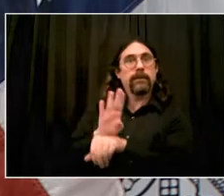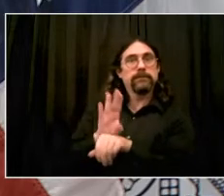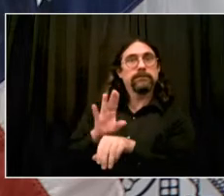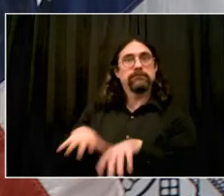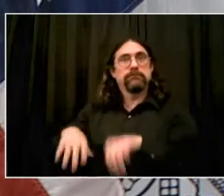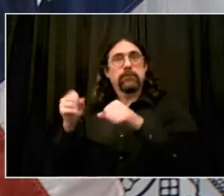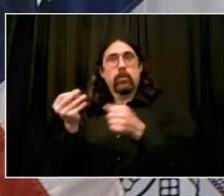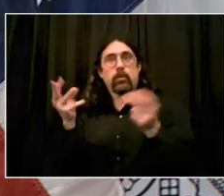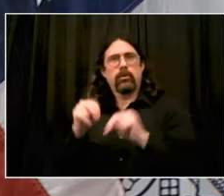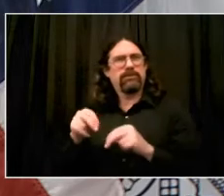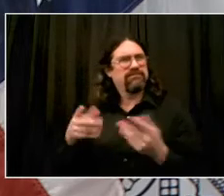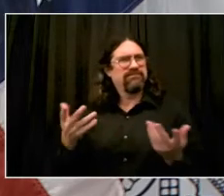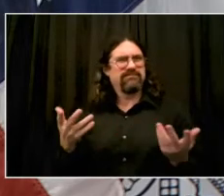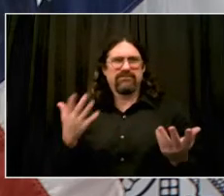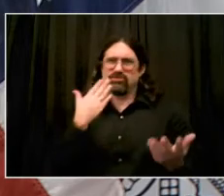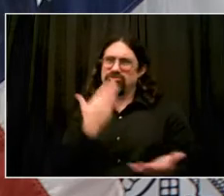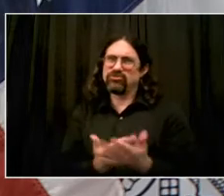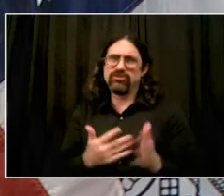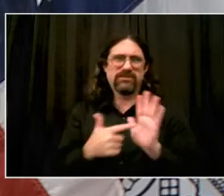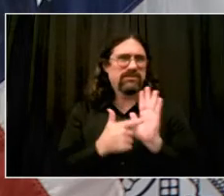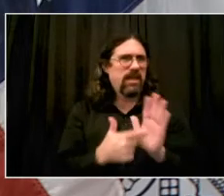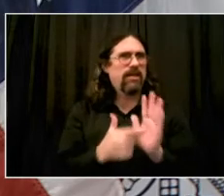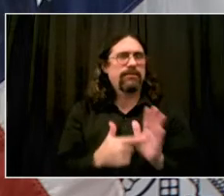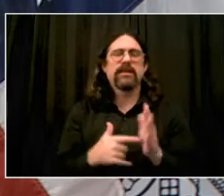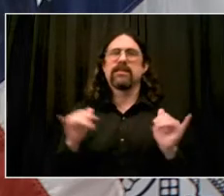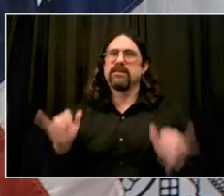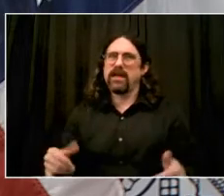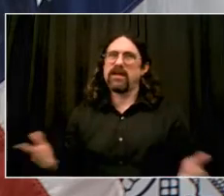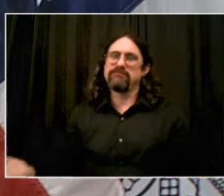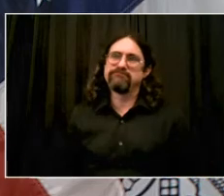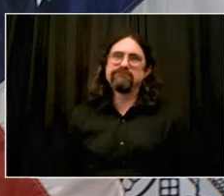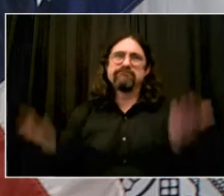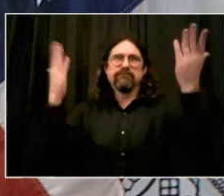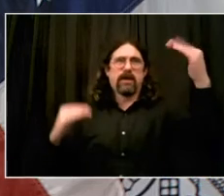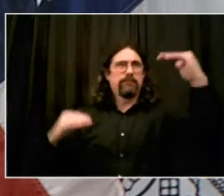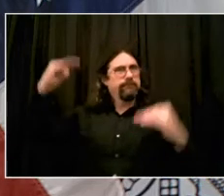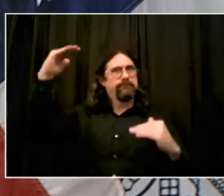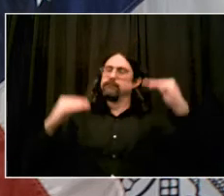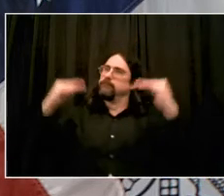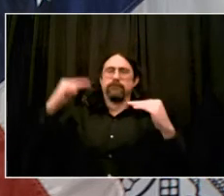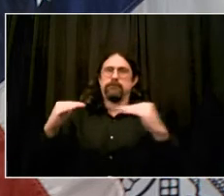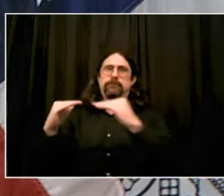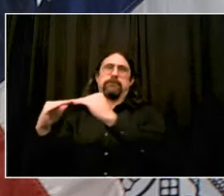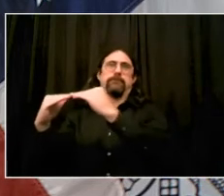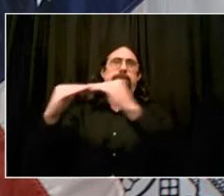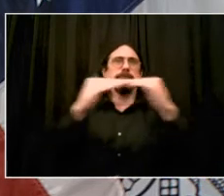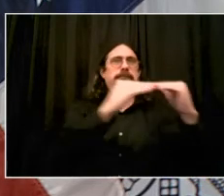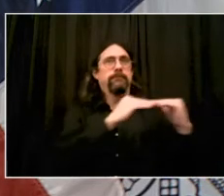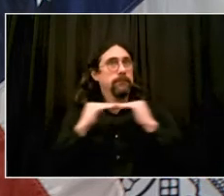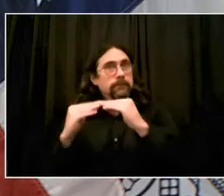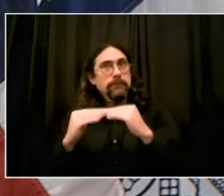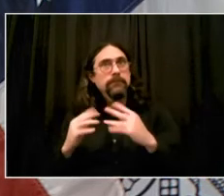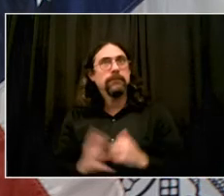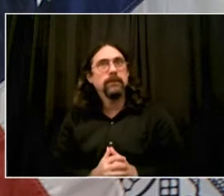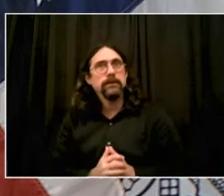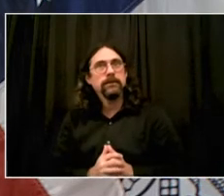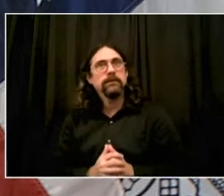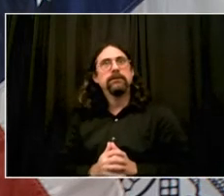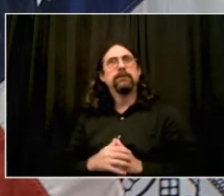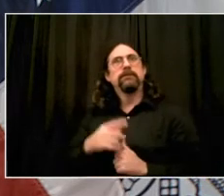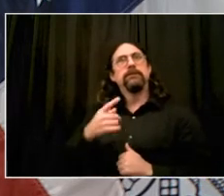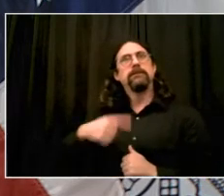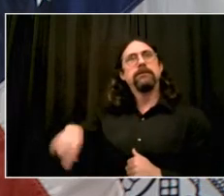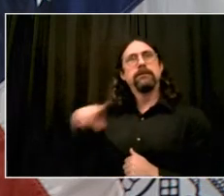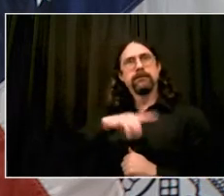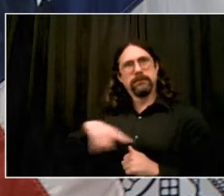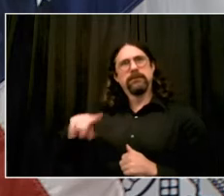this city will work in the future if it's a city that works for working people. And employee ownership is going to be a crucial part of how